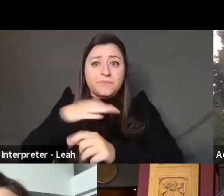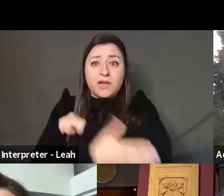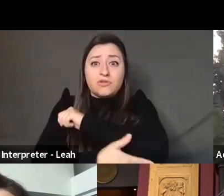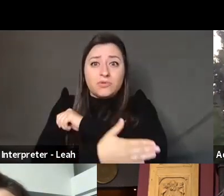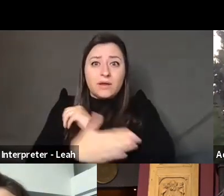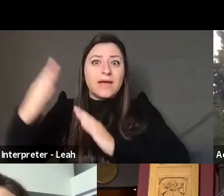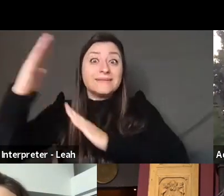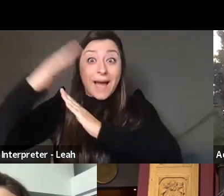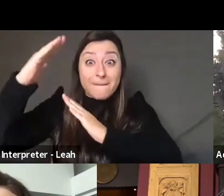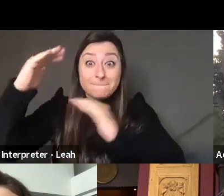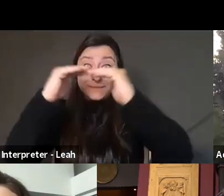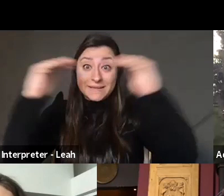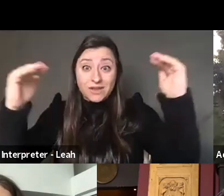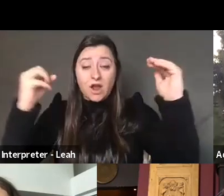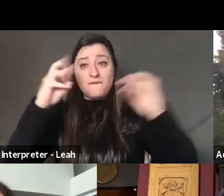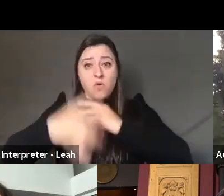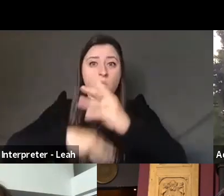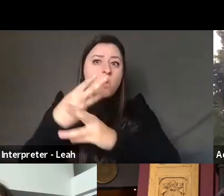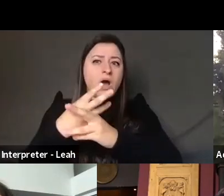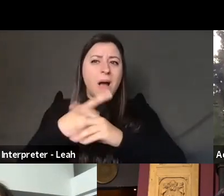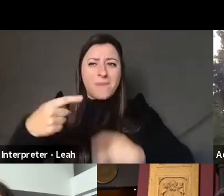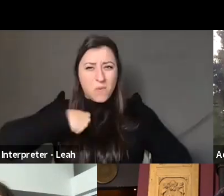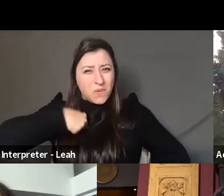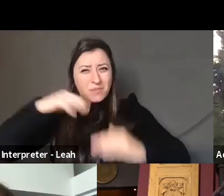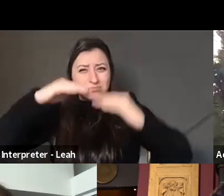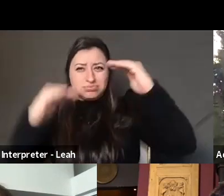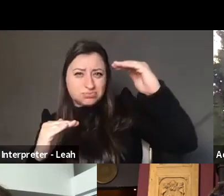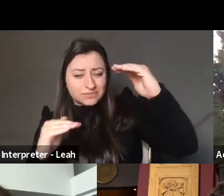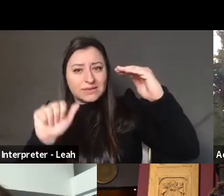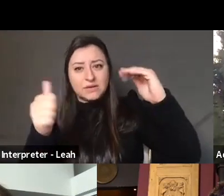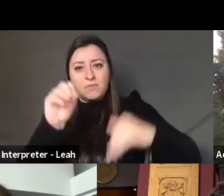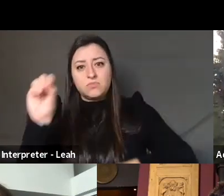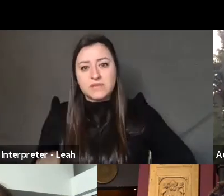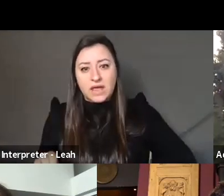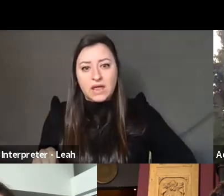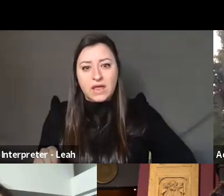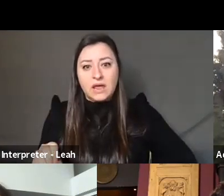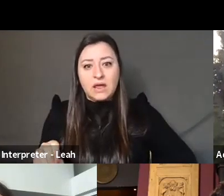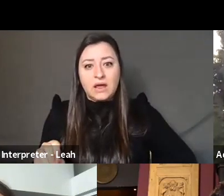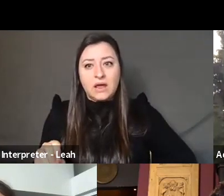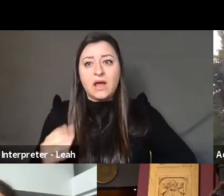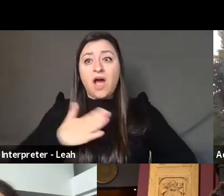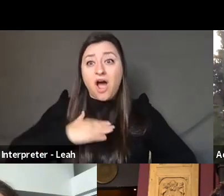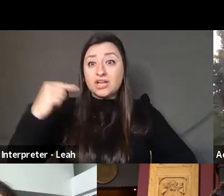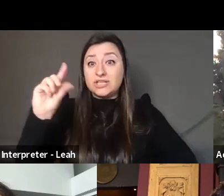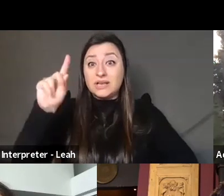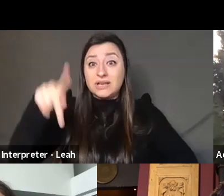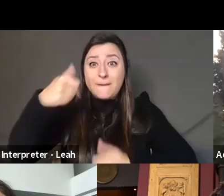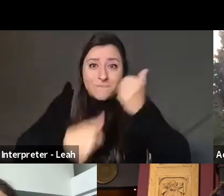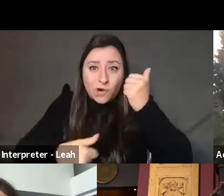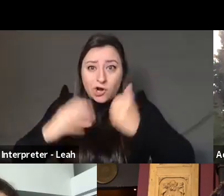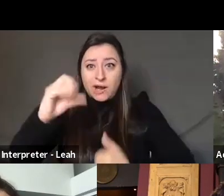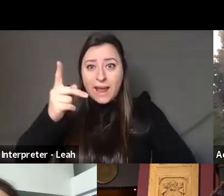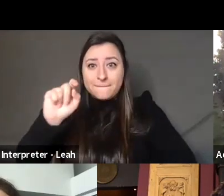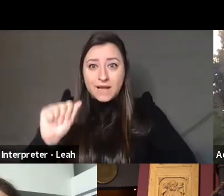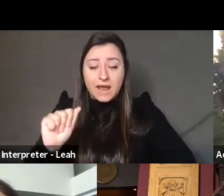the top tier of the world while we rank in the bottom 10%? Our GDP per capita